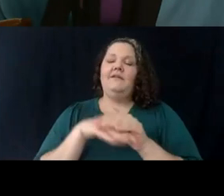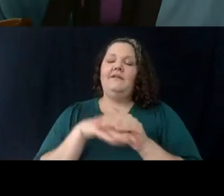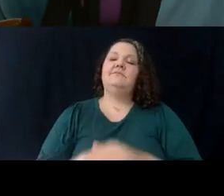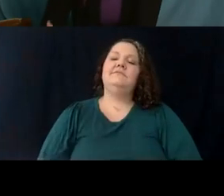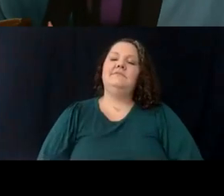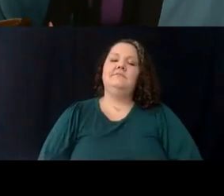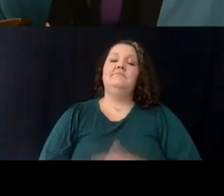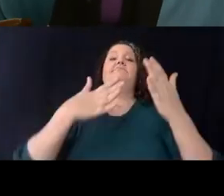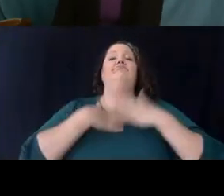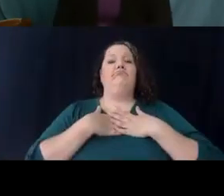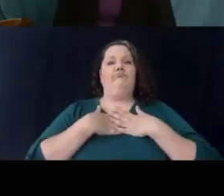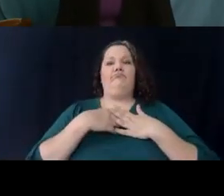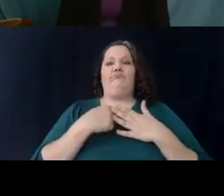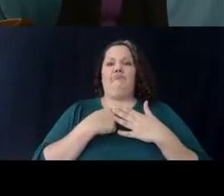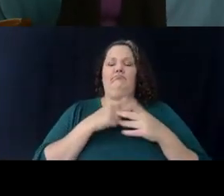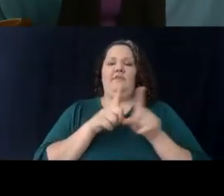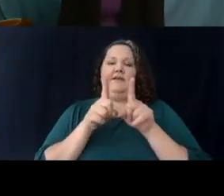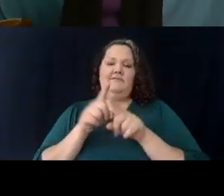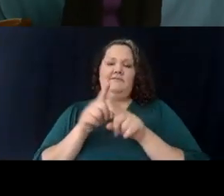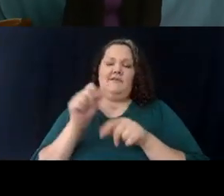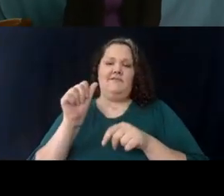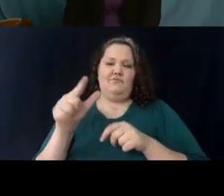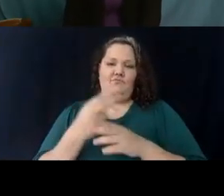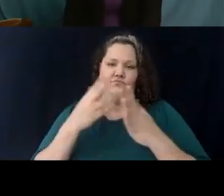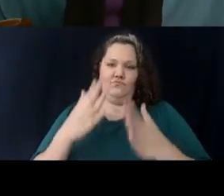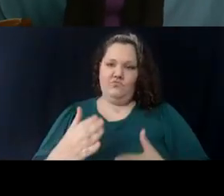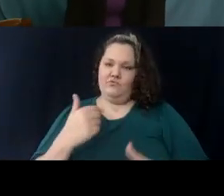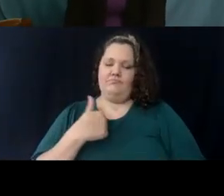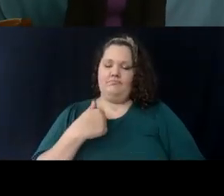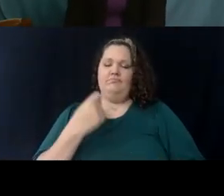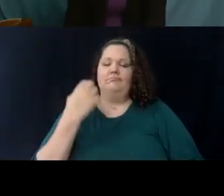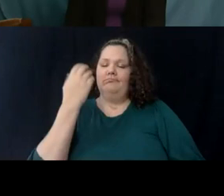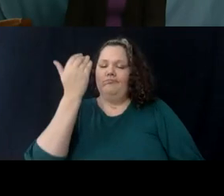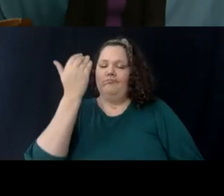Okay, I obviously have to talk about sign language access.